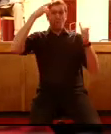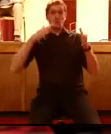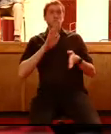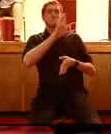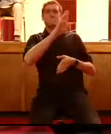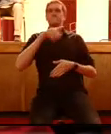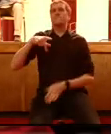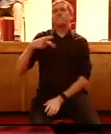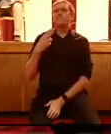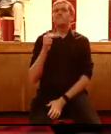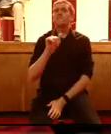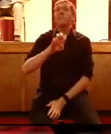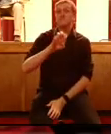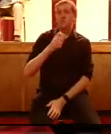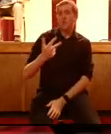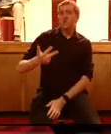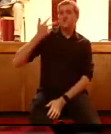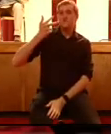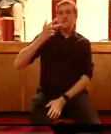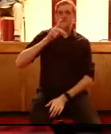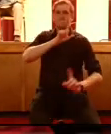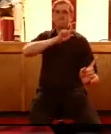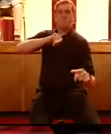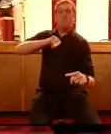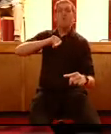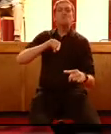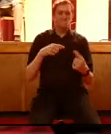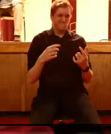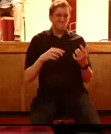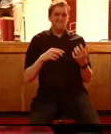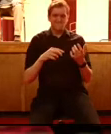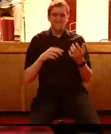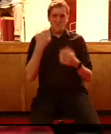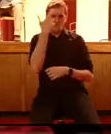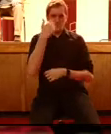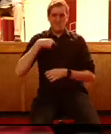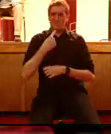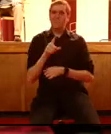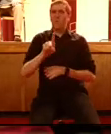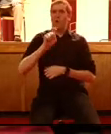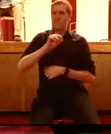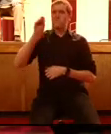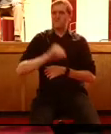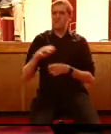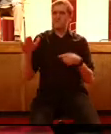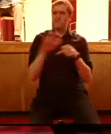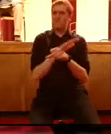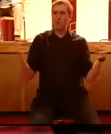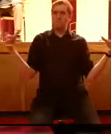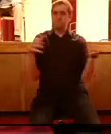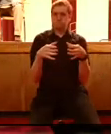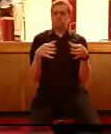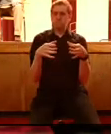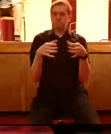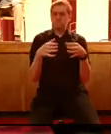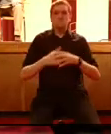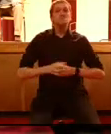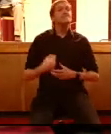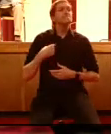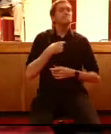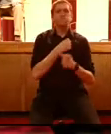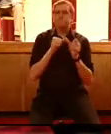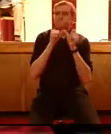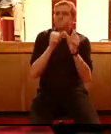directives. That's why we are at 100% capacity in here and at our sporting events. We're continuing